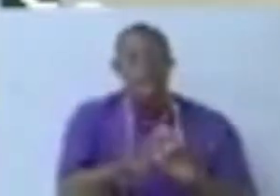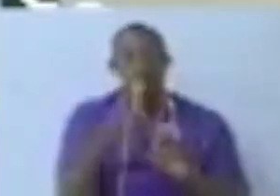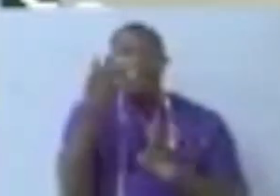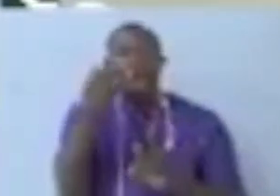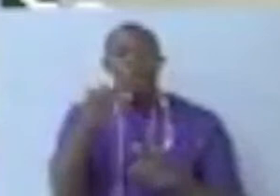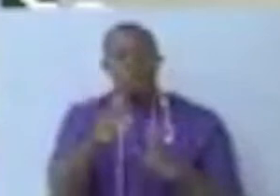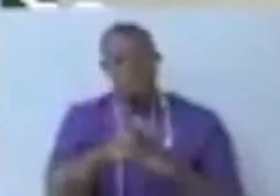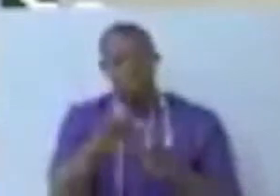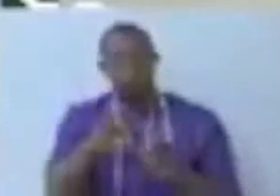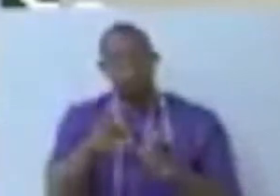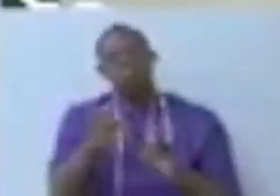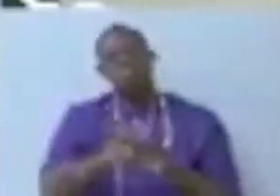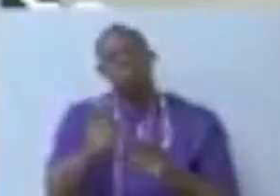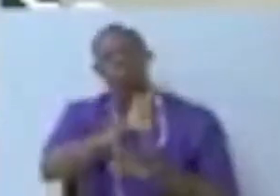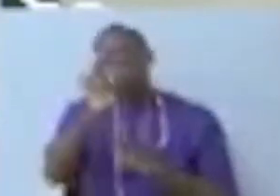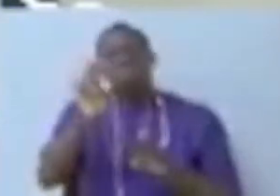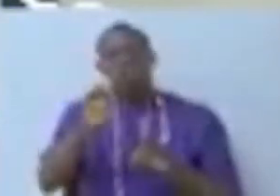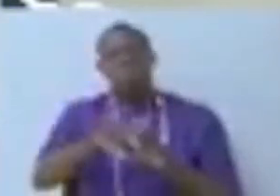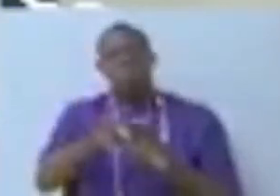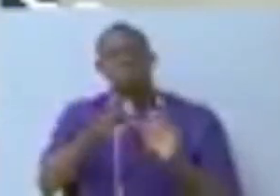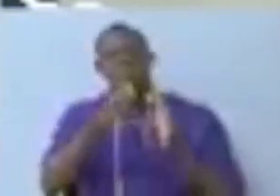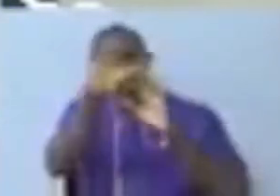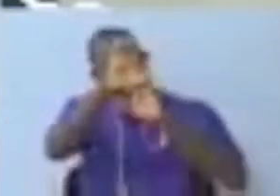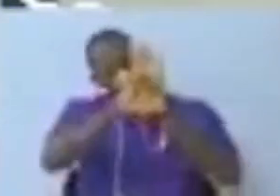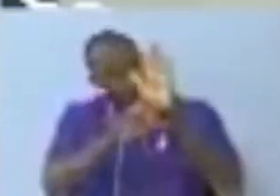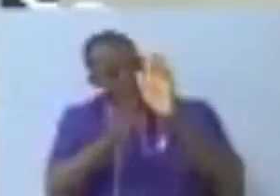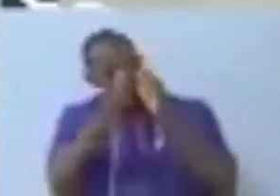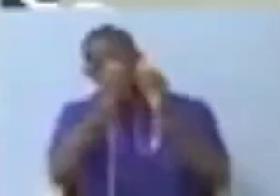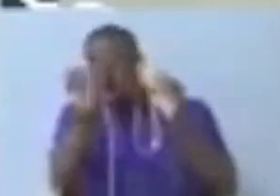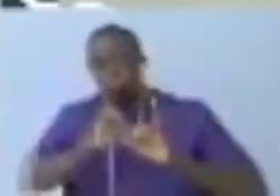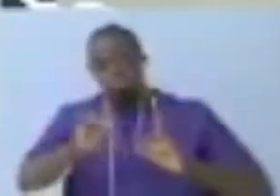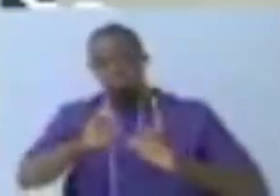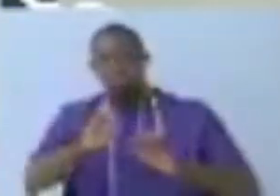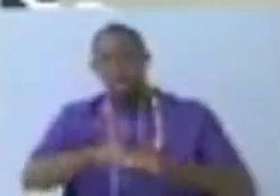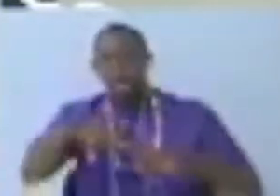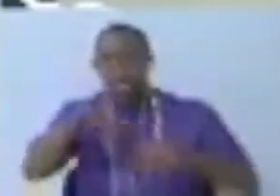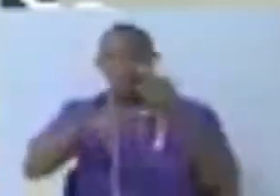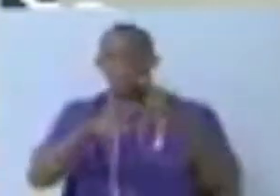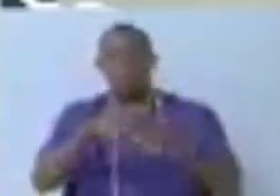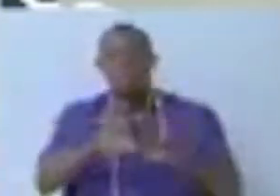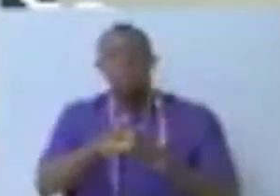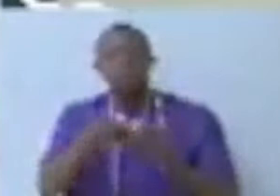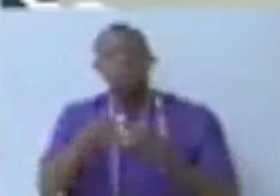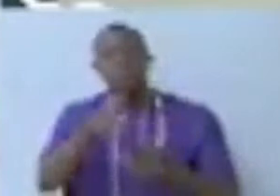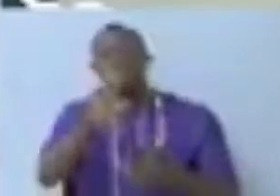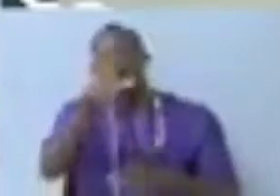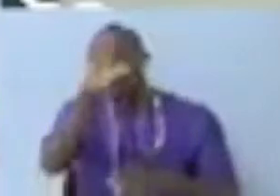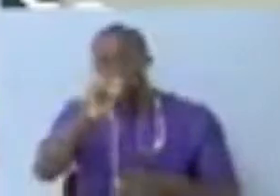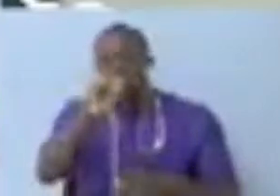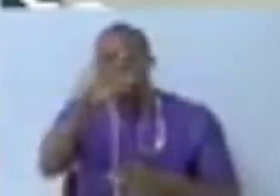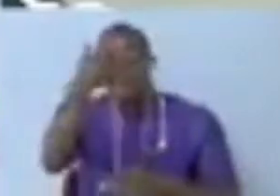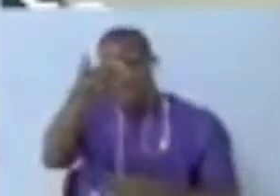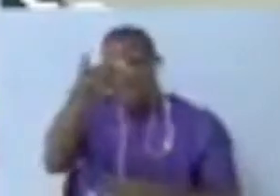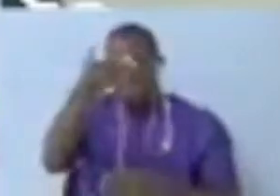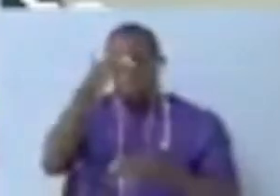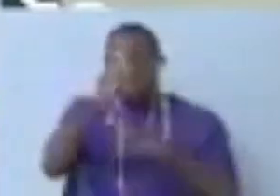late August 2012. Yahya Jammeh fero landino nyaadi le pour nyum mo konon to lamini alon ko ye fala me alon ko